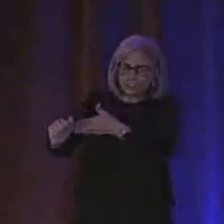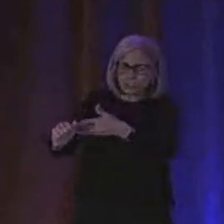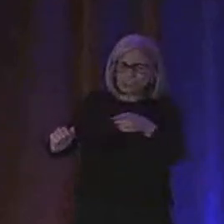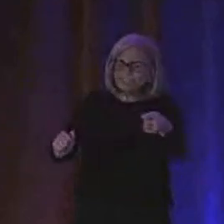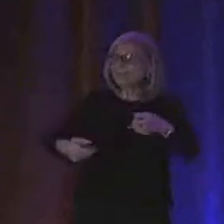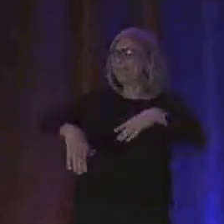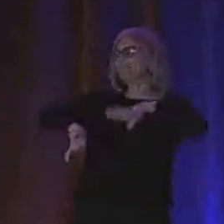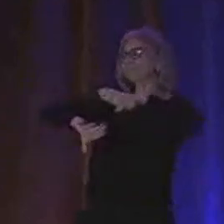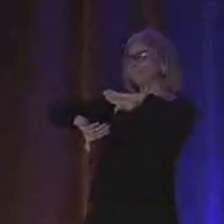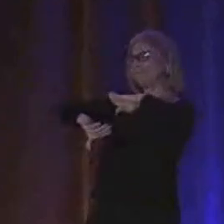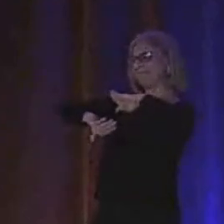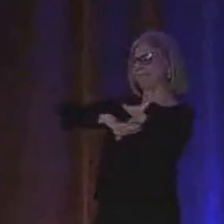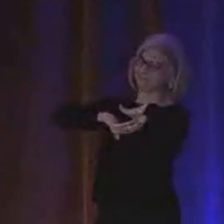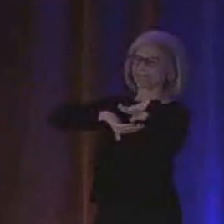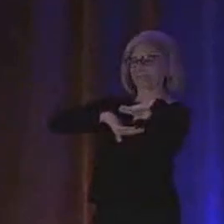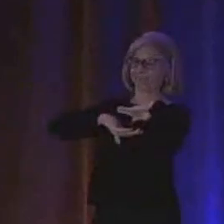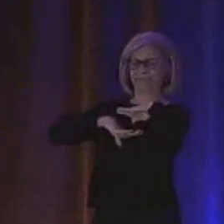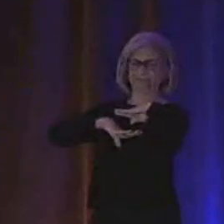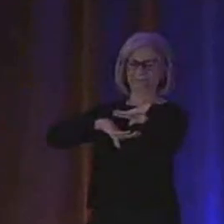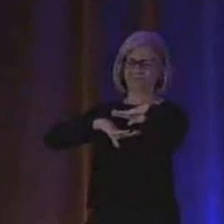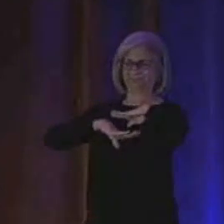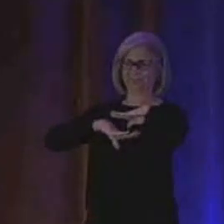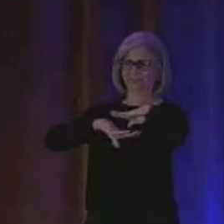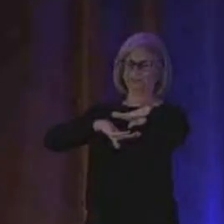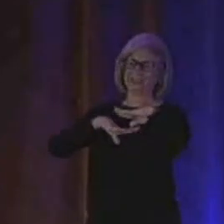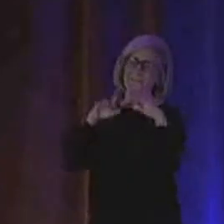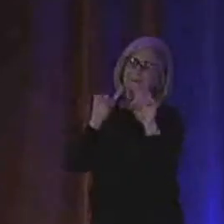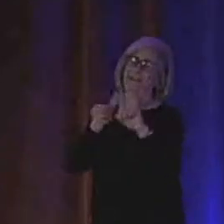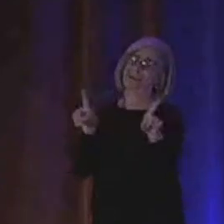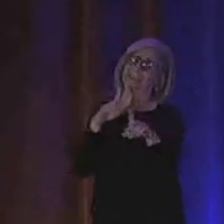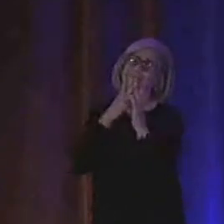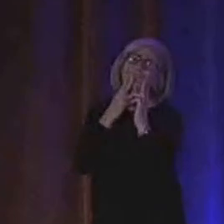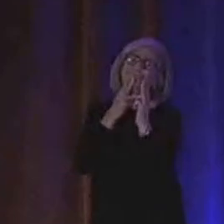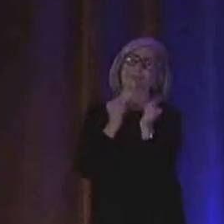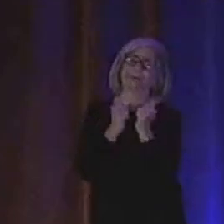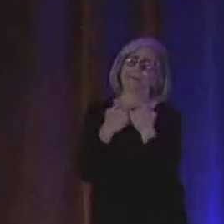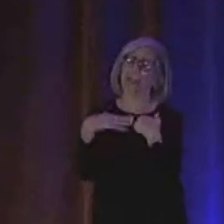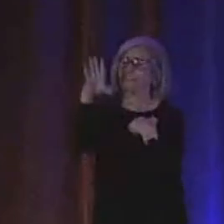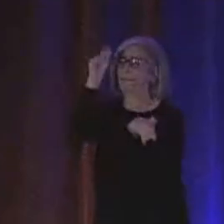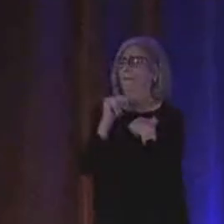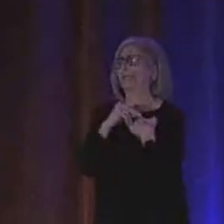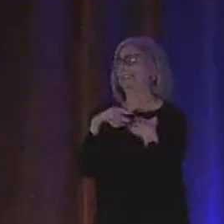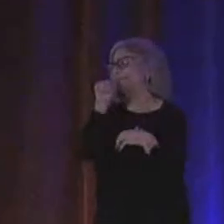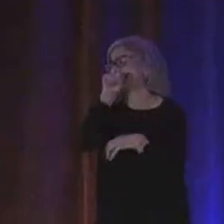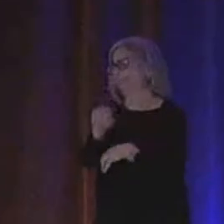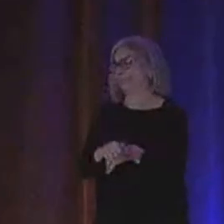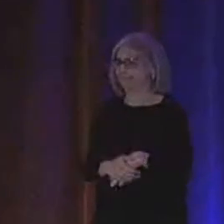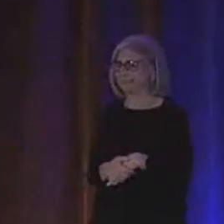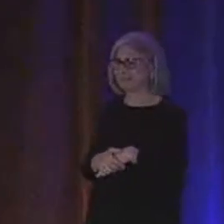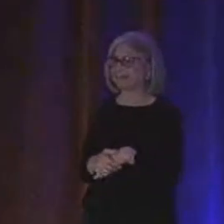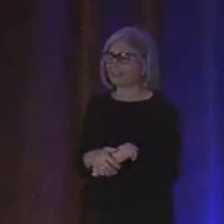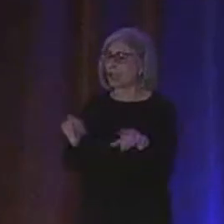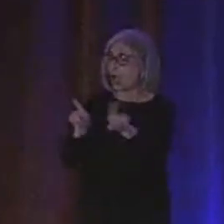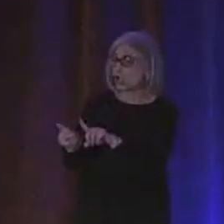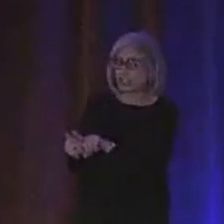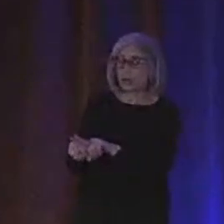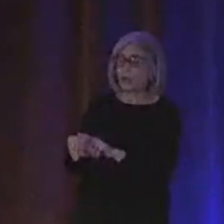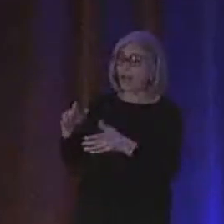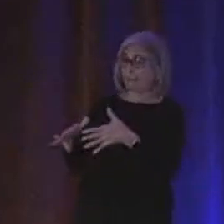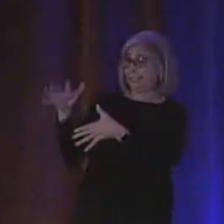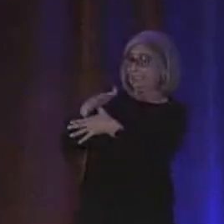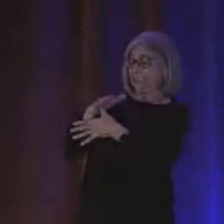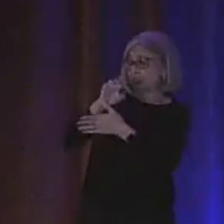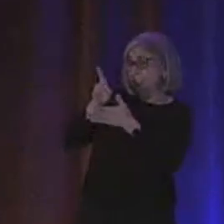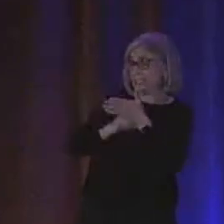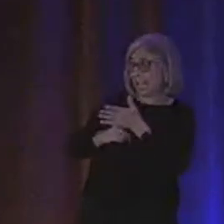satisfied. But you can't resist my boys. I am also a senior design